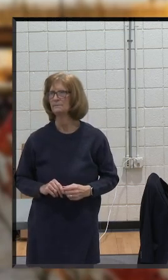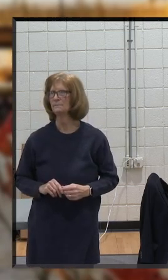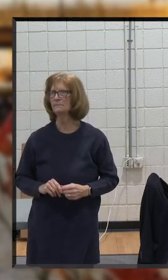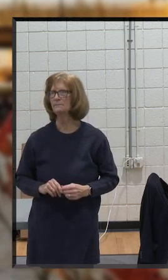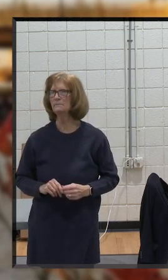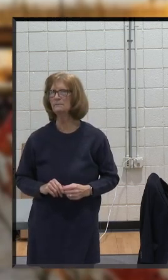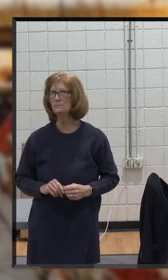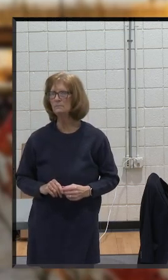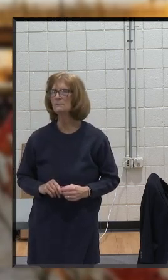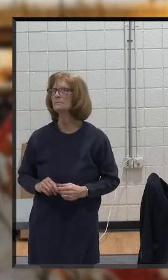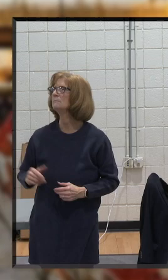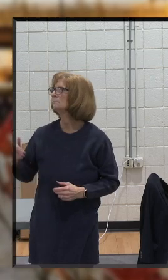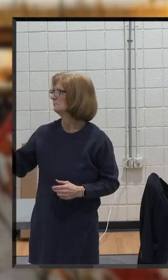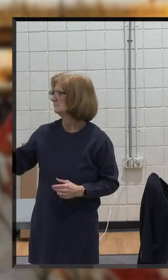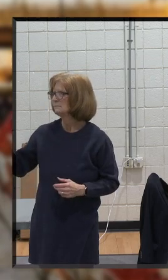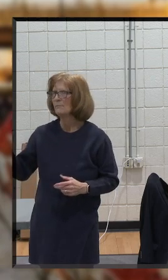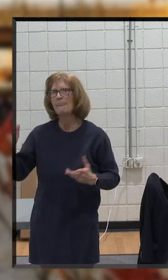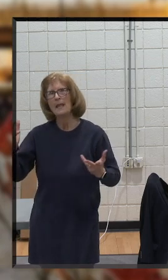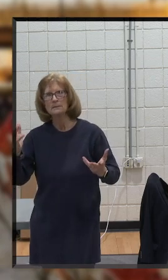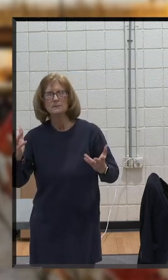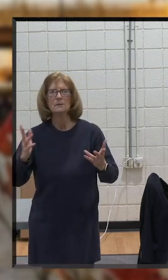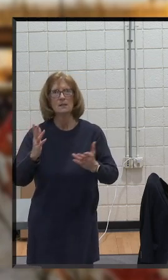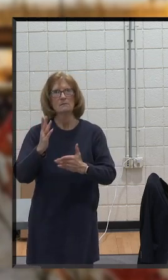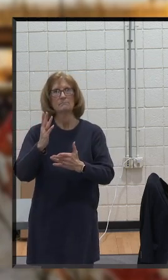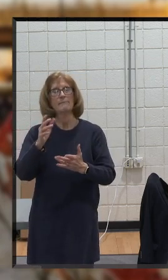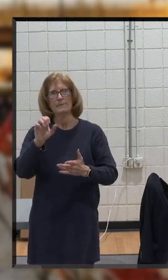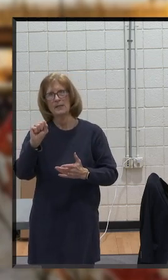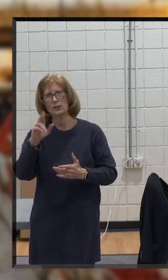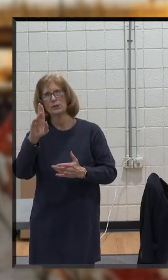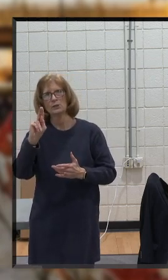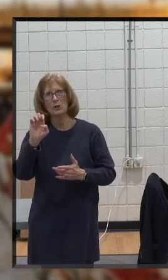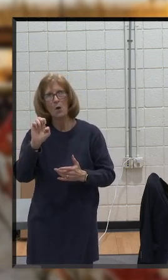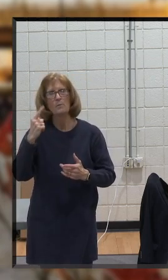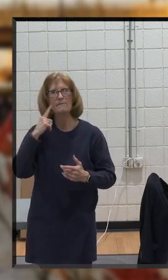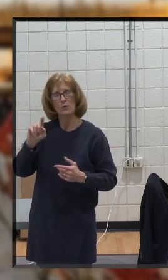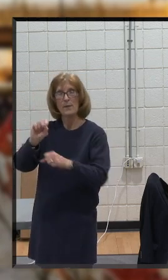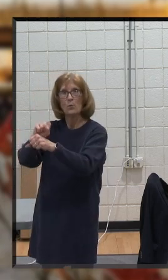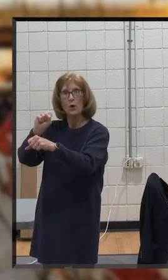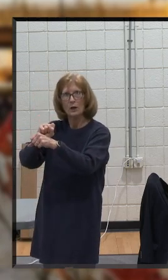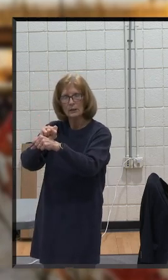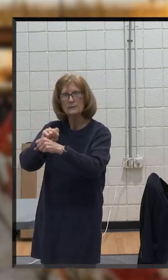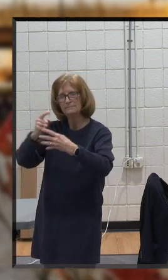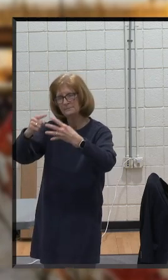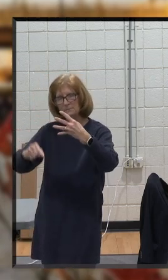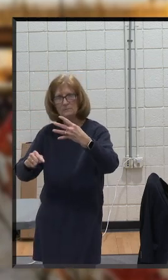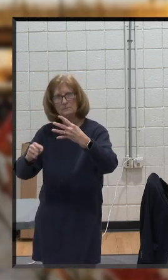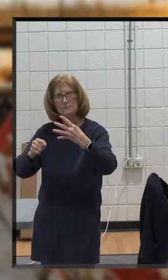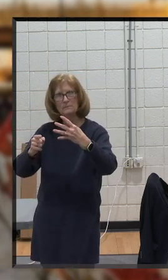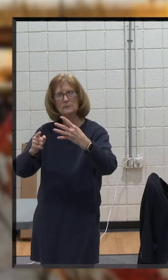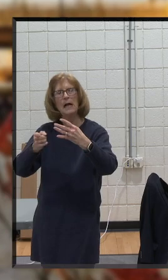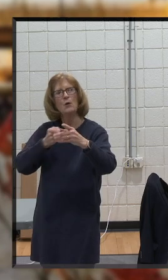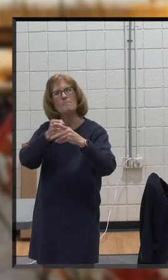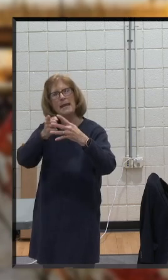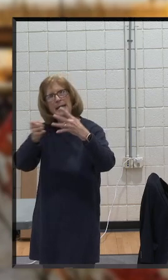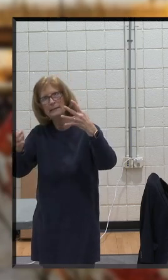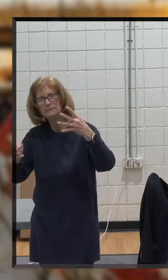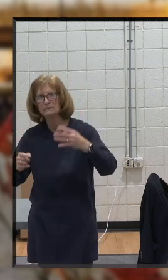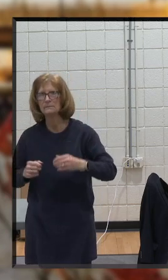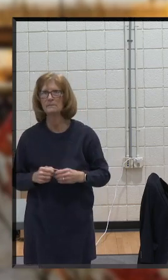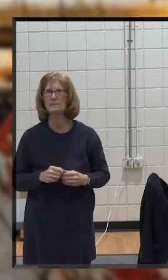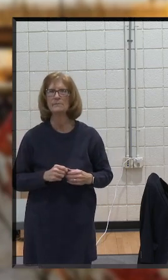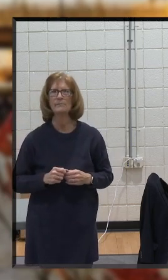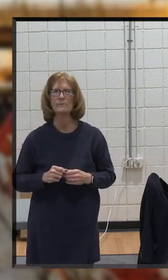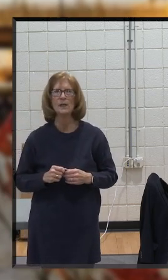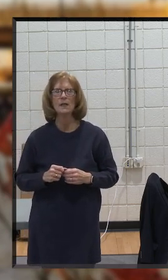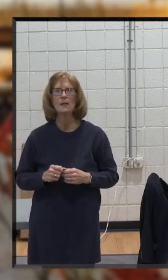So just walking through the major scope of work, the main items that we're going to do as part of this rehabilitation. The